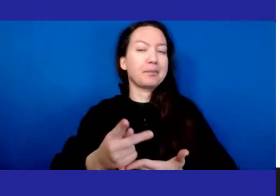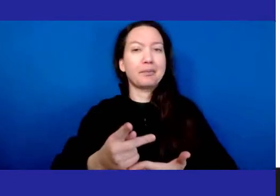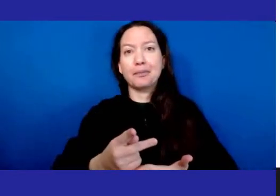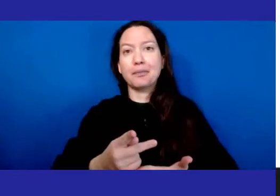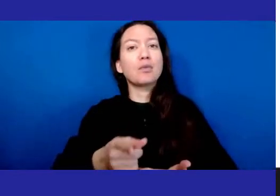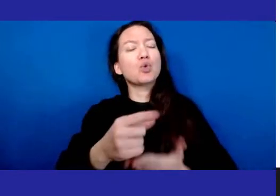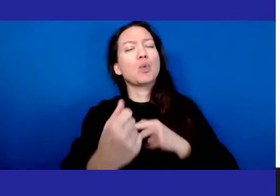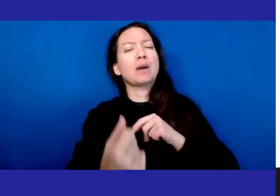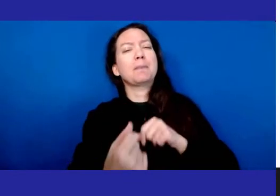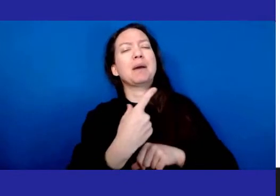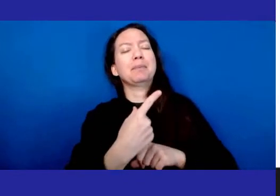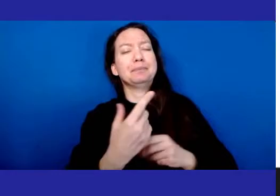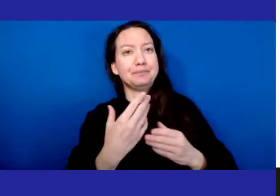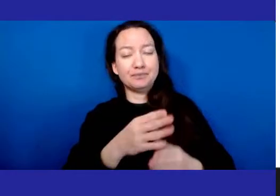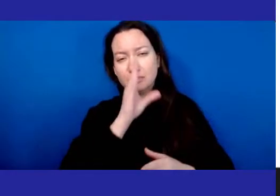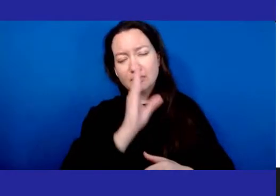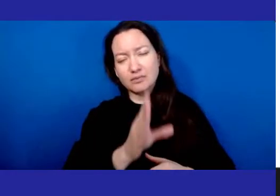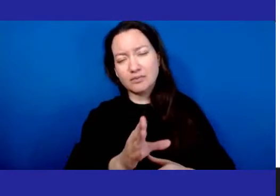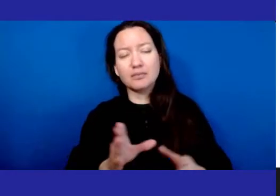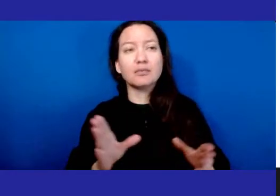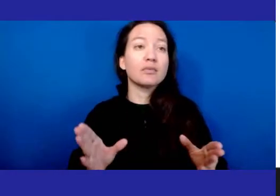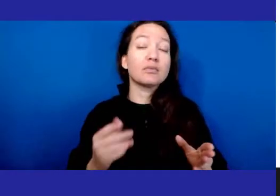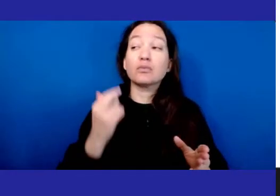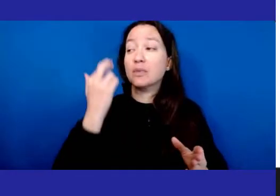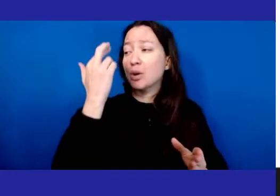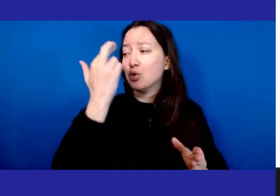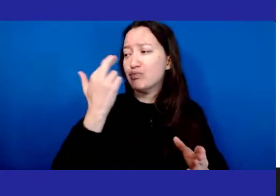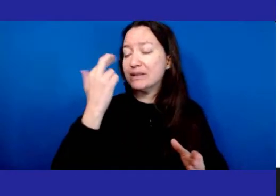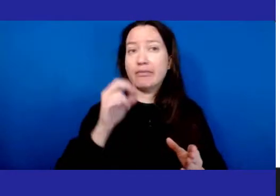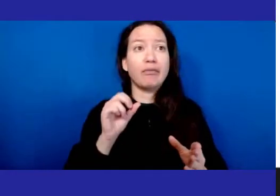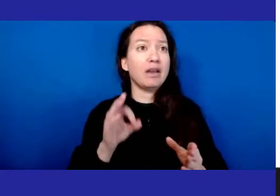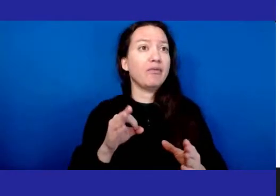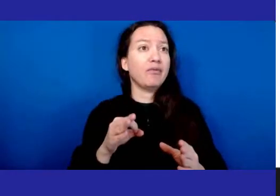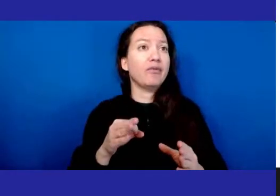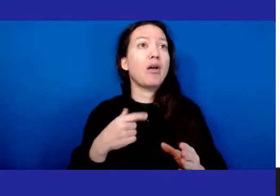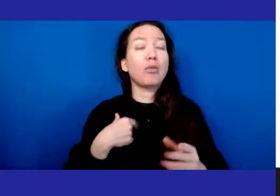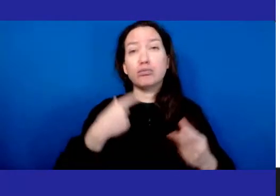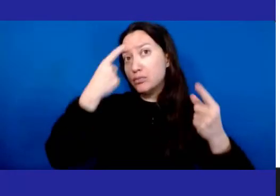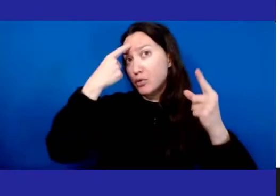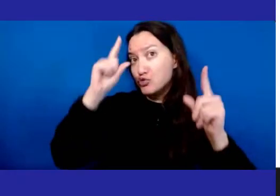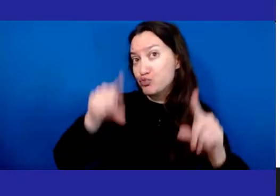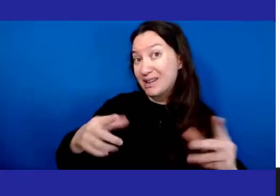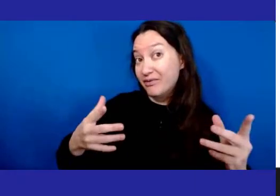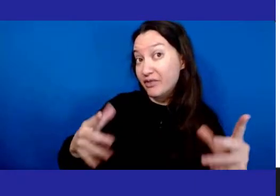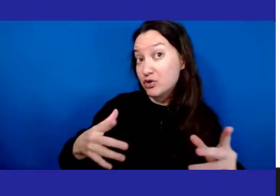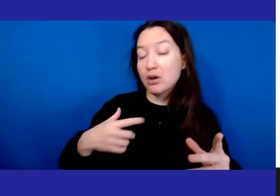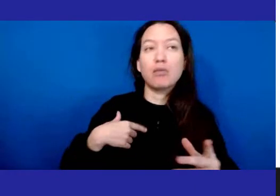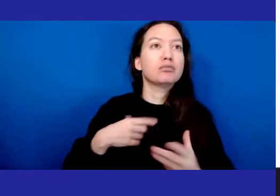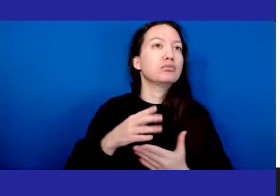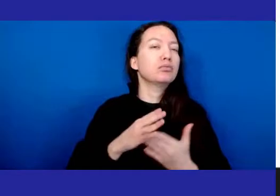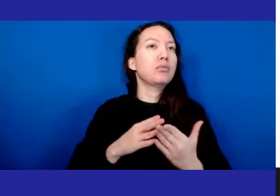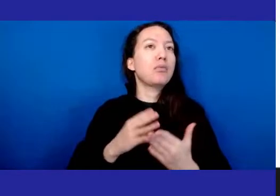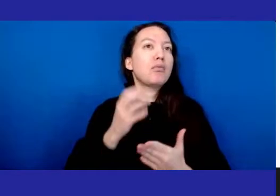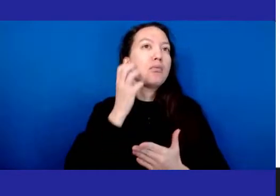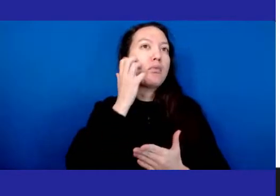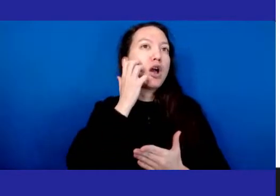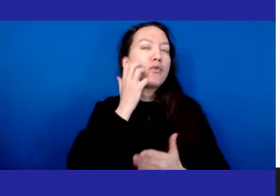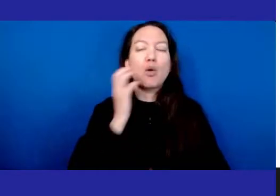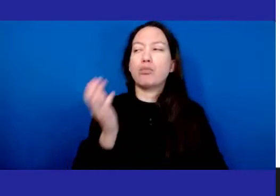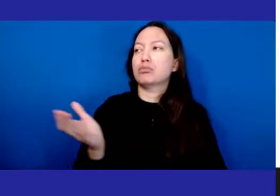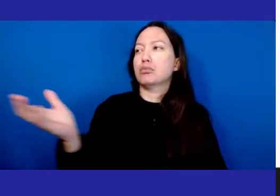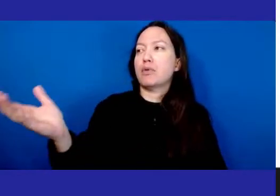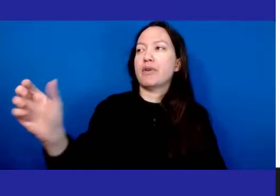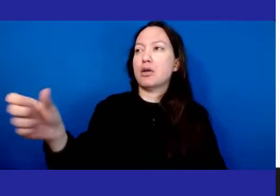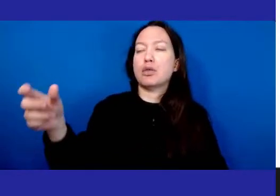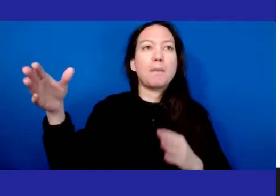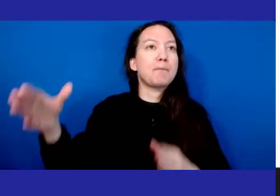send me a message directly, because what if after I consented, I somehow gave my telephone to someone else and